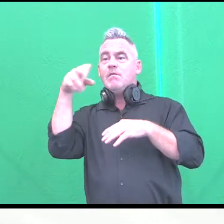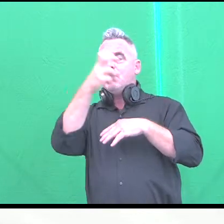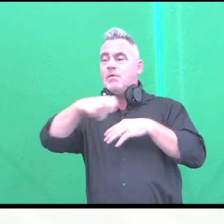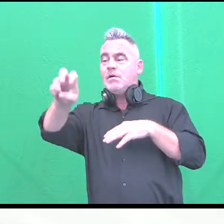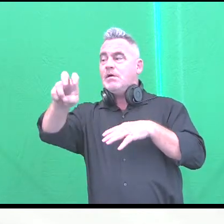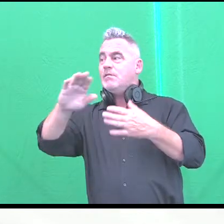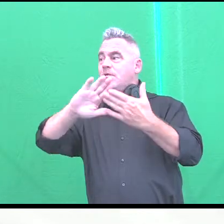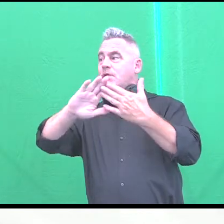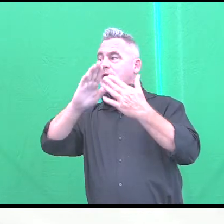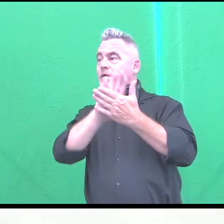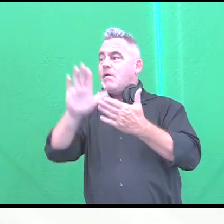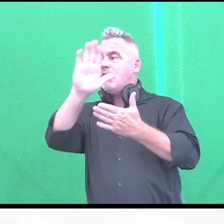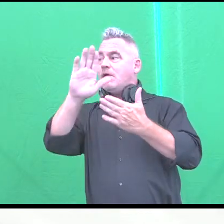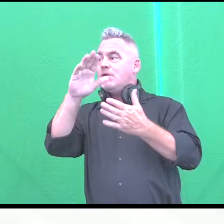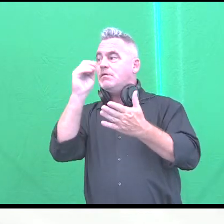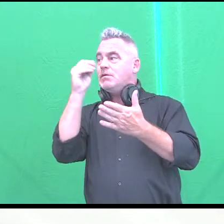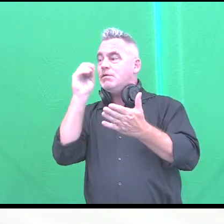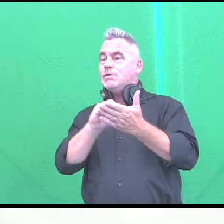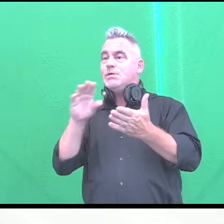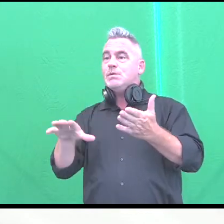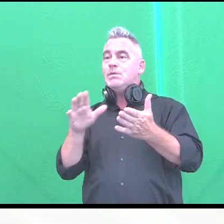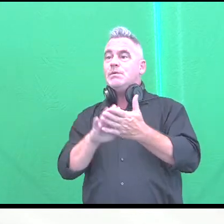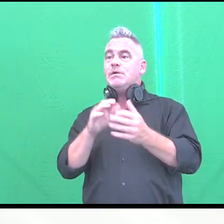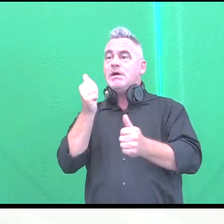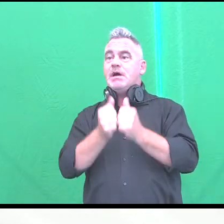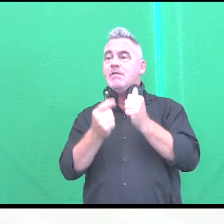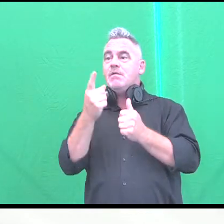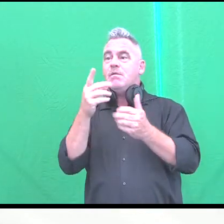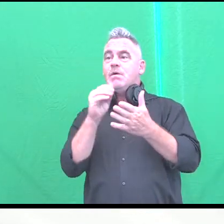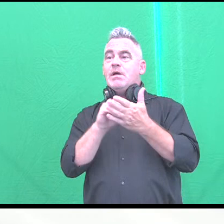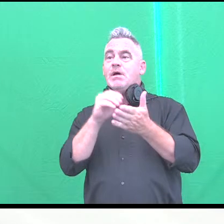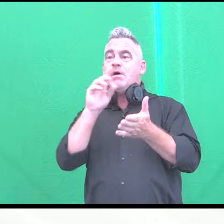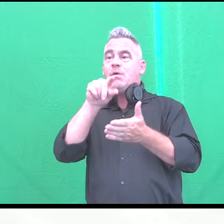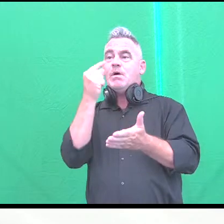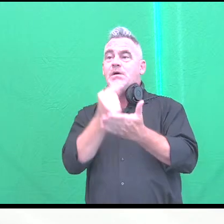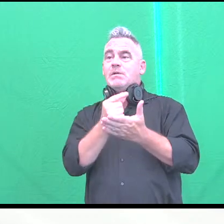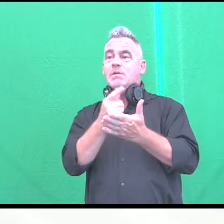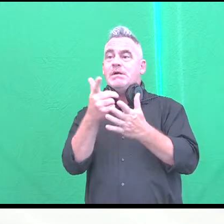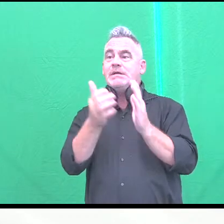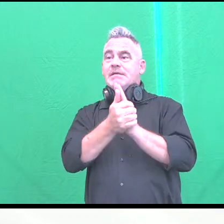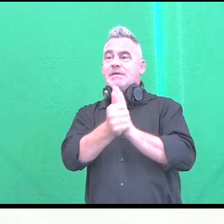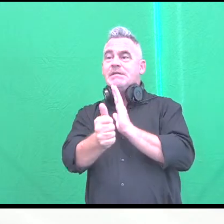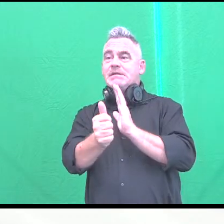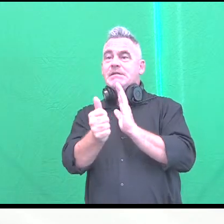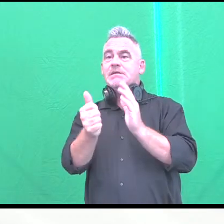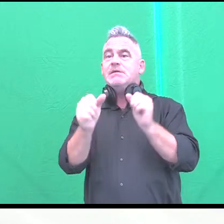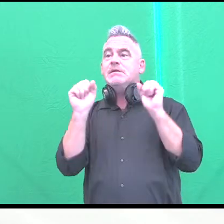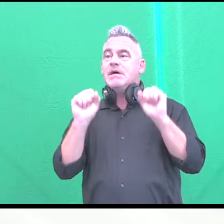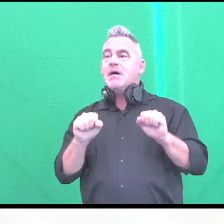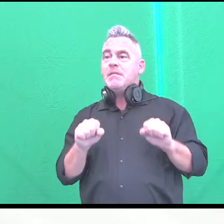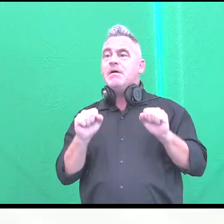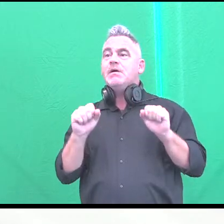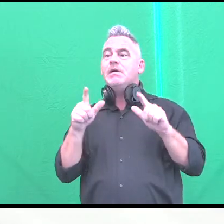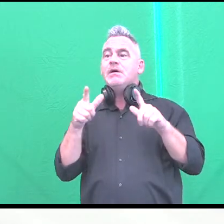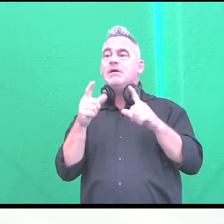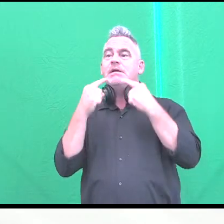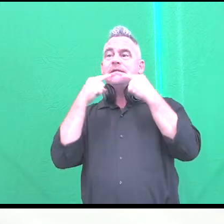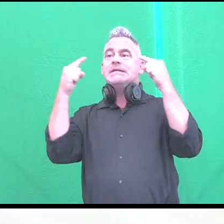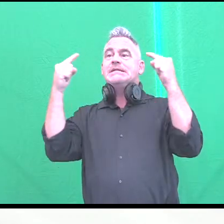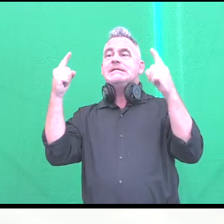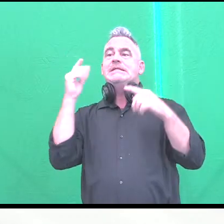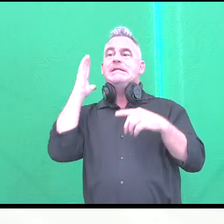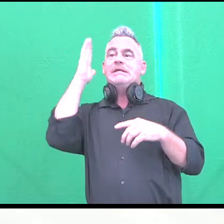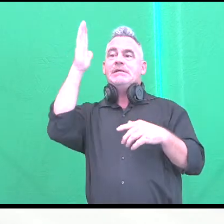students. All students graduate with the skills, capacity, and confidence needed to succeed in a